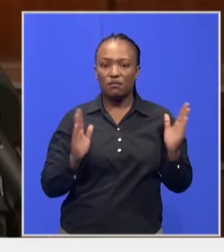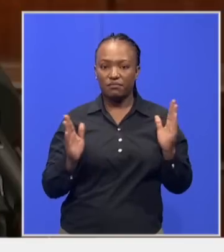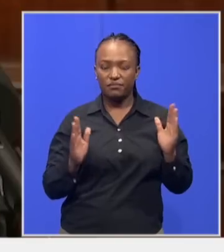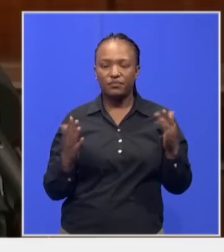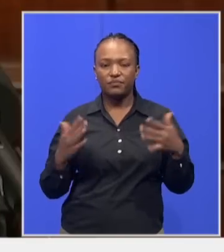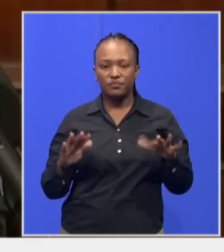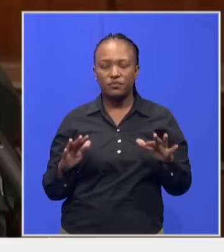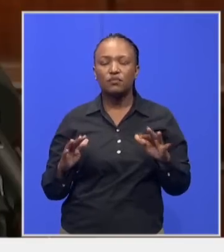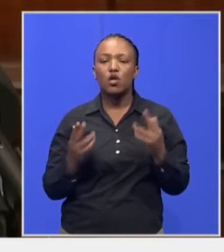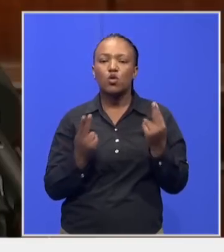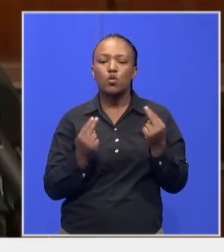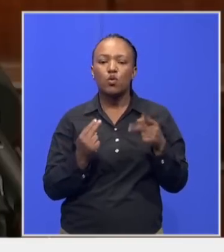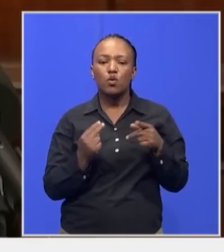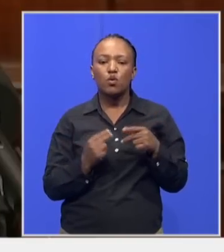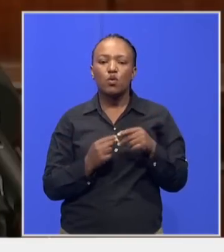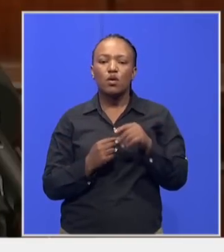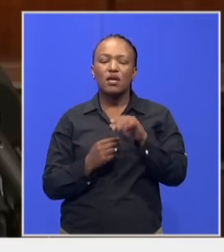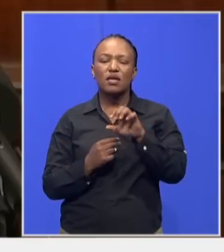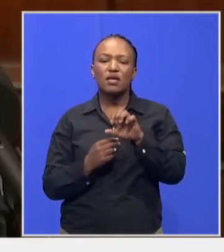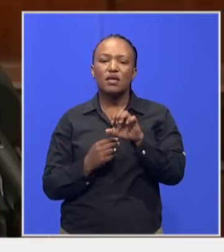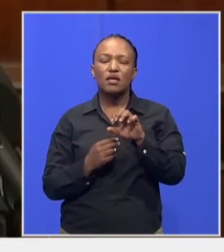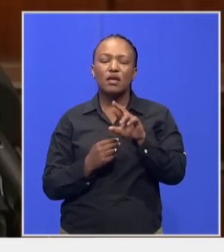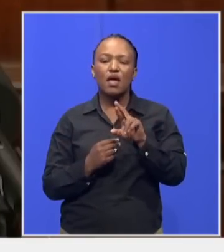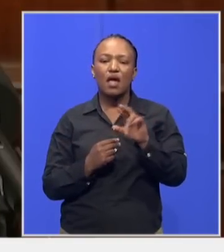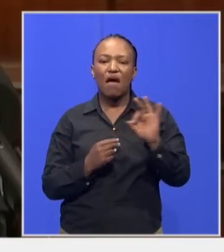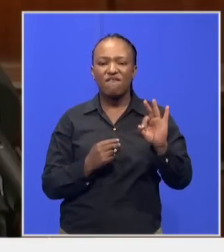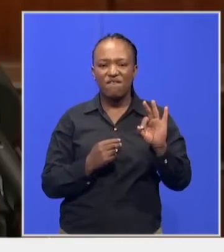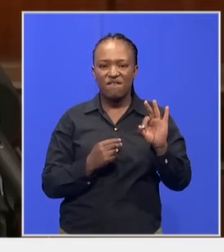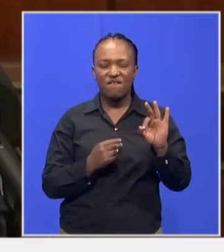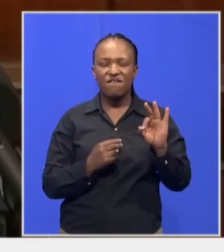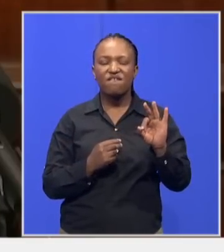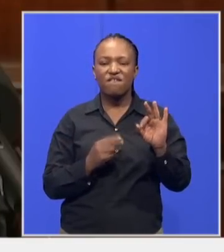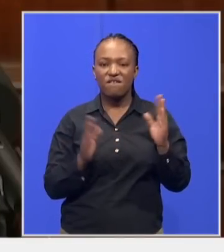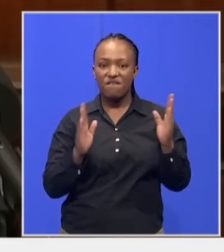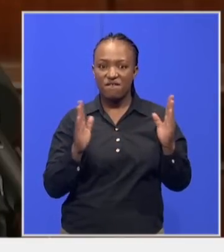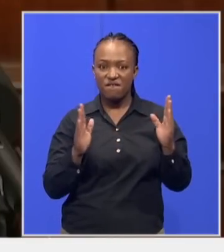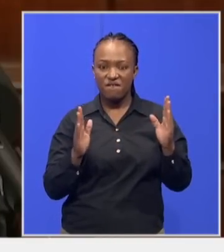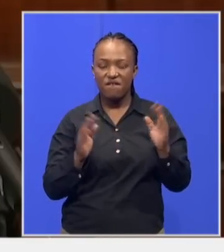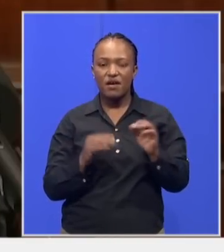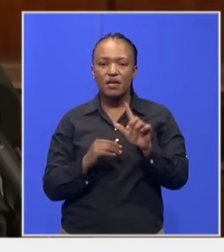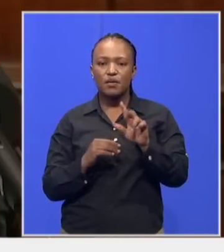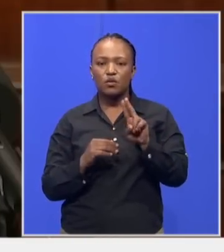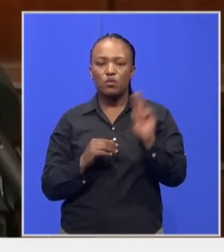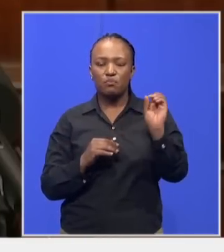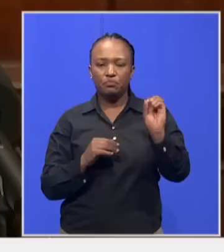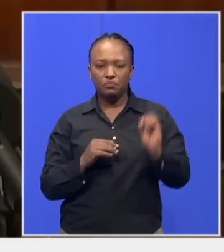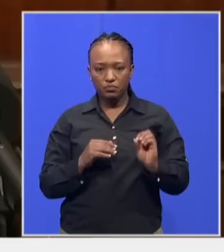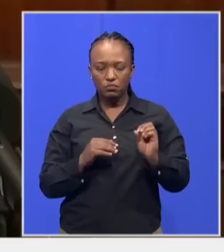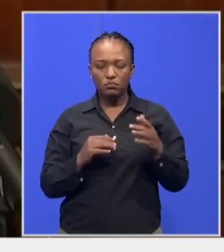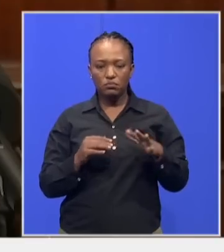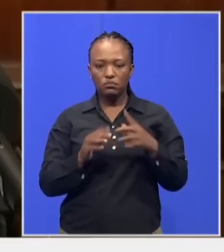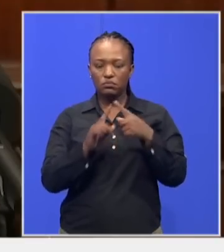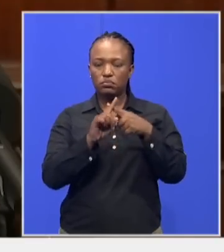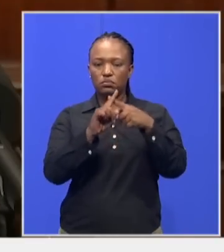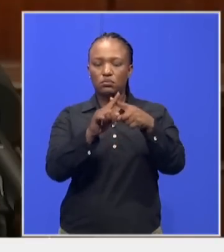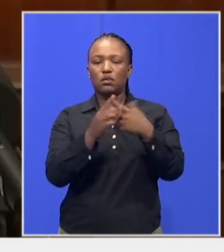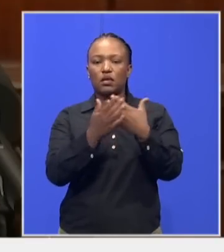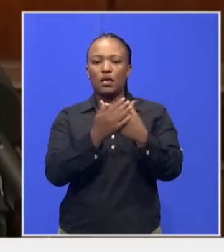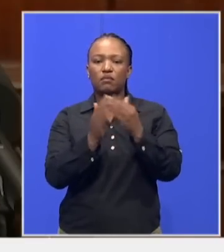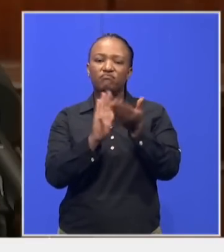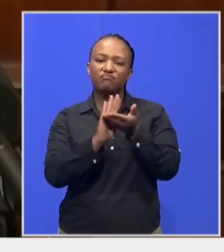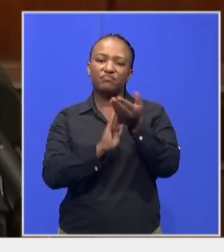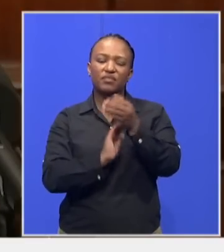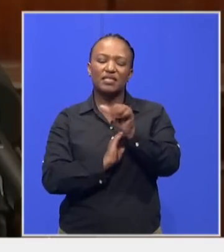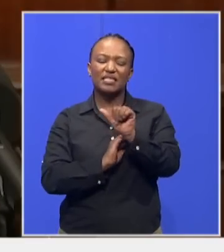The EAF, 53.75%, just averaging out. Of course, they've got a target that they can ramp it up to